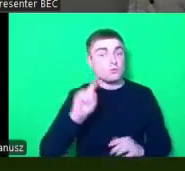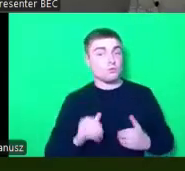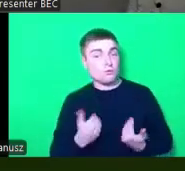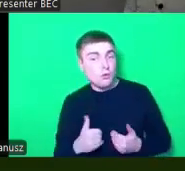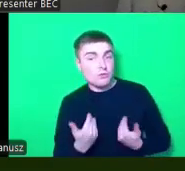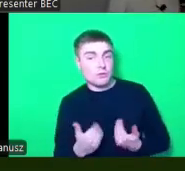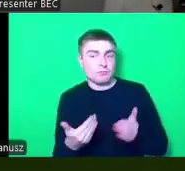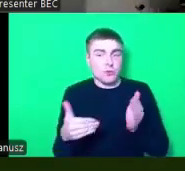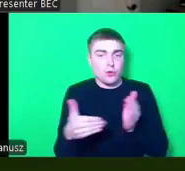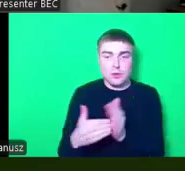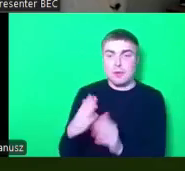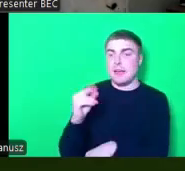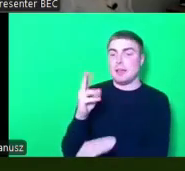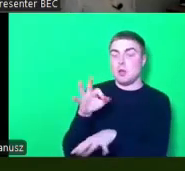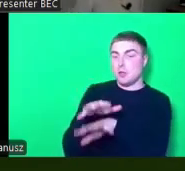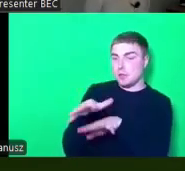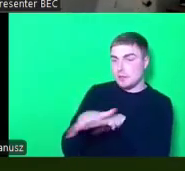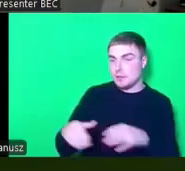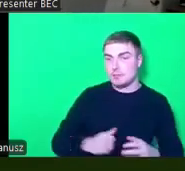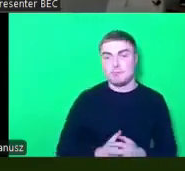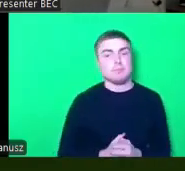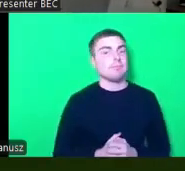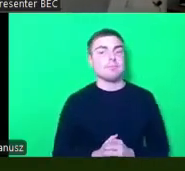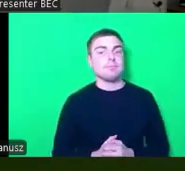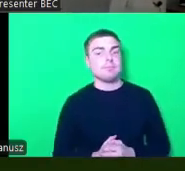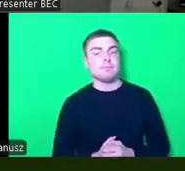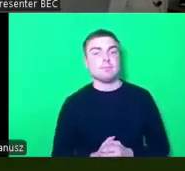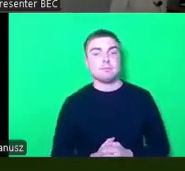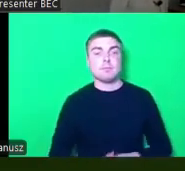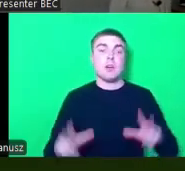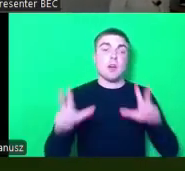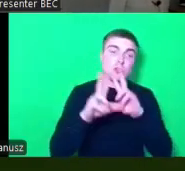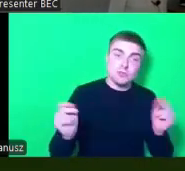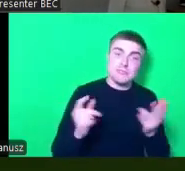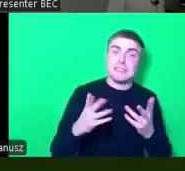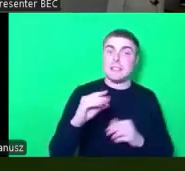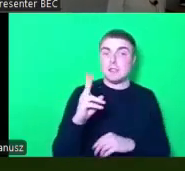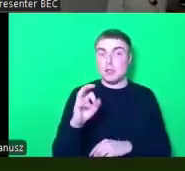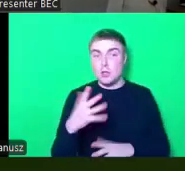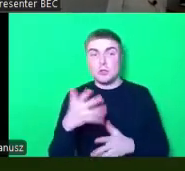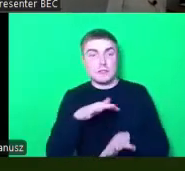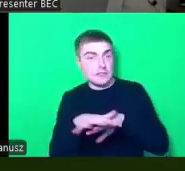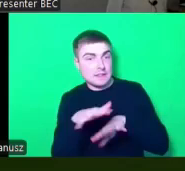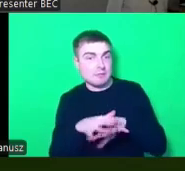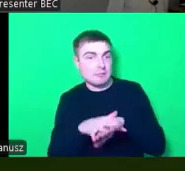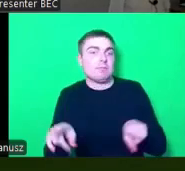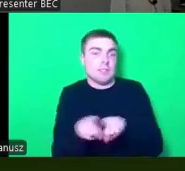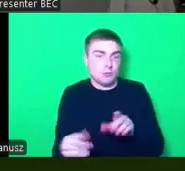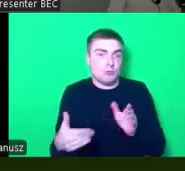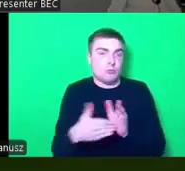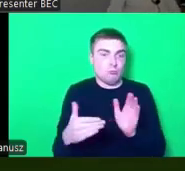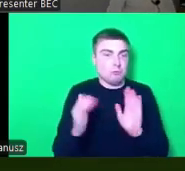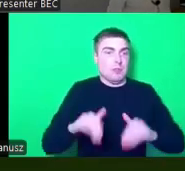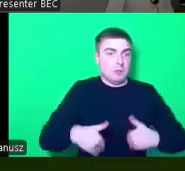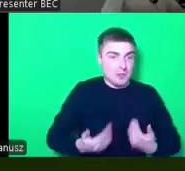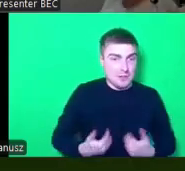if they rely on ecosystems, also these ecosystems need to be healthy, otherwise there cannot be human health. So human health